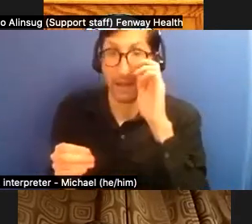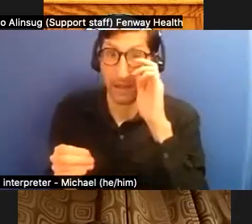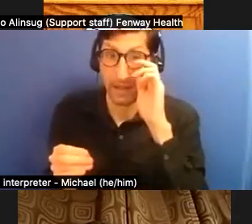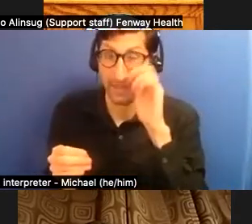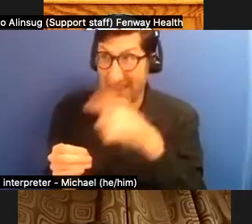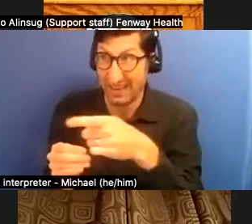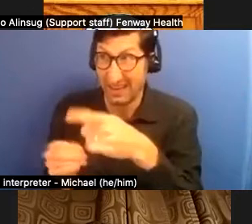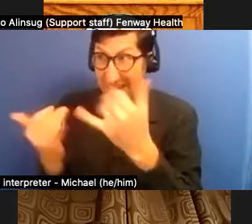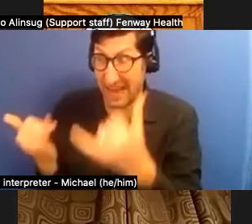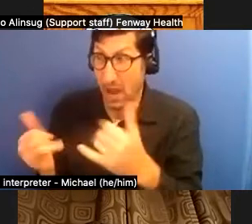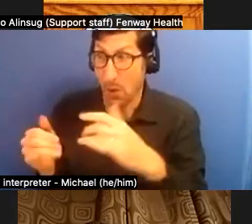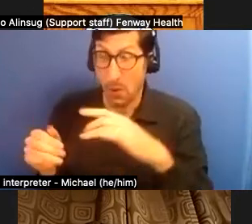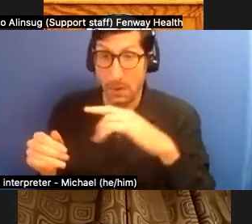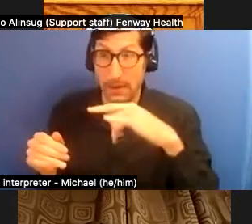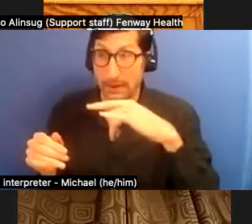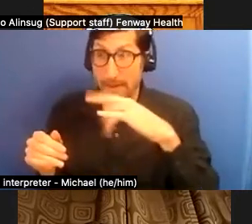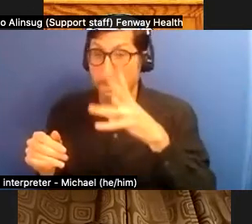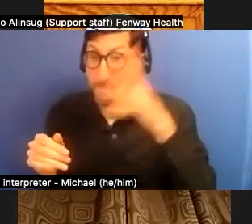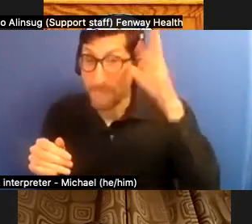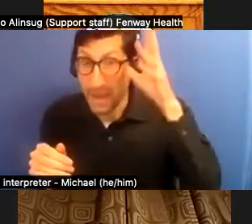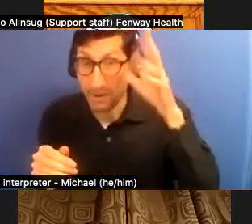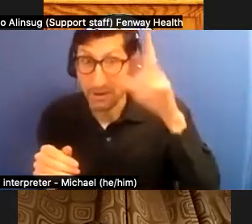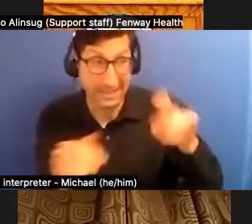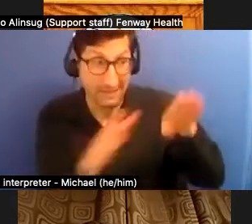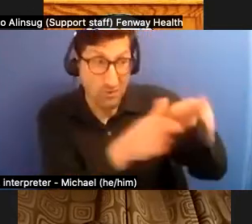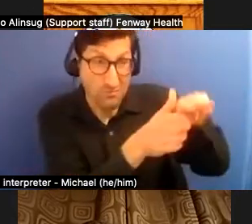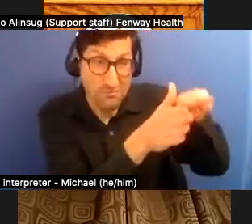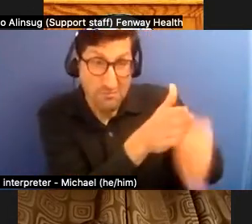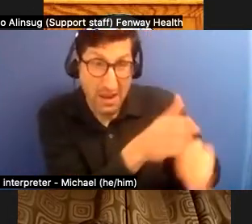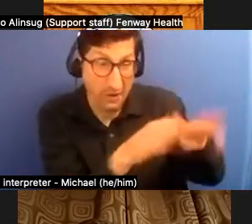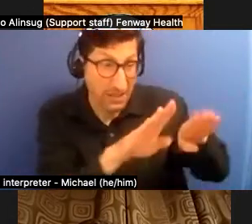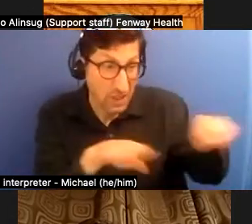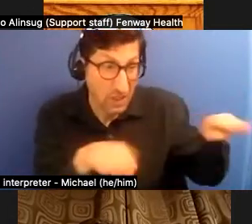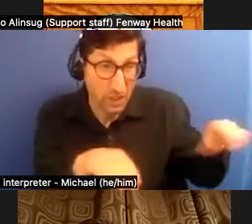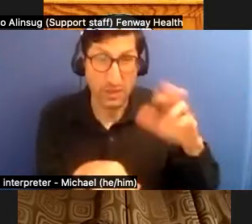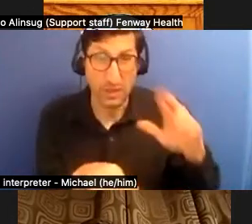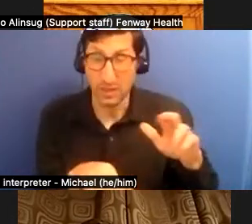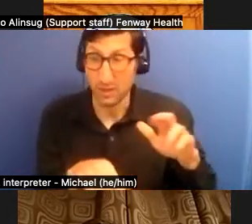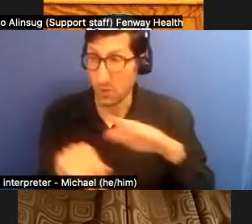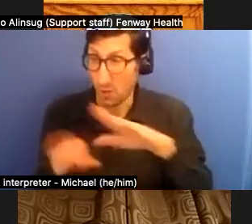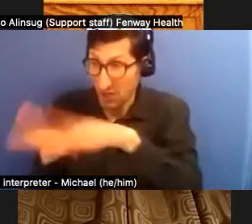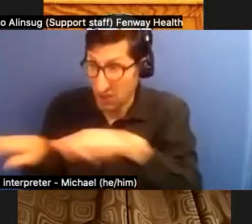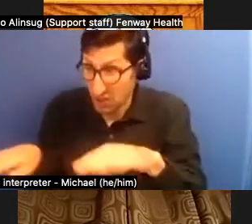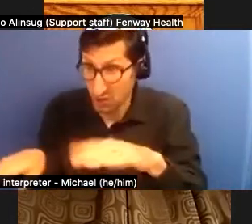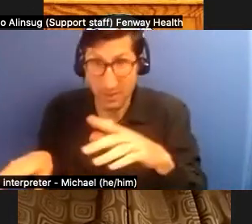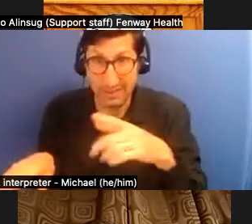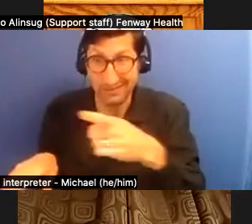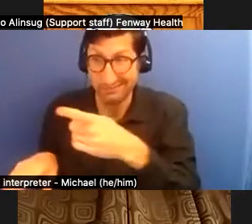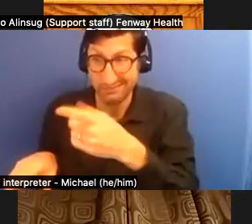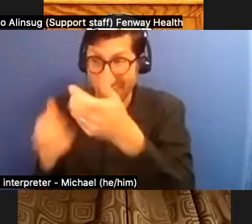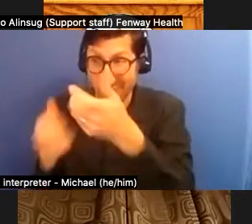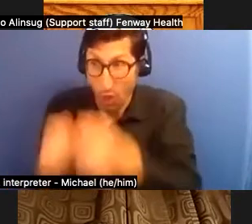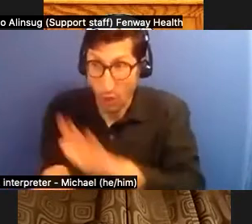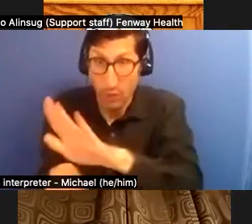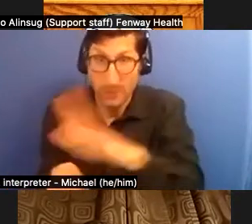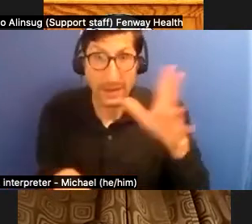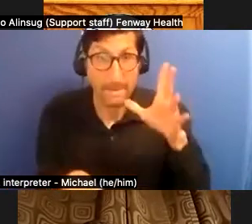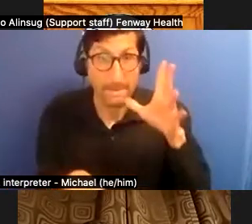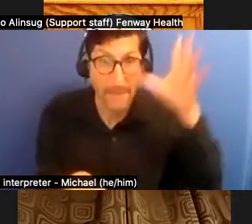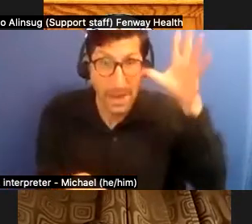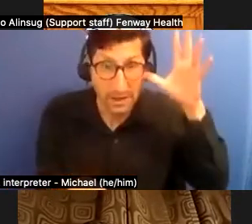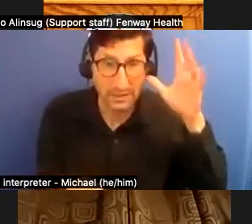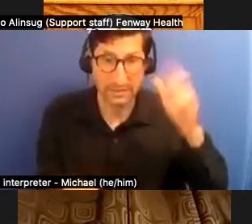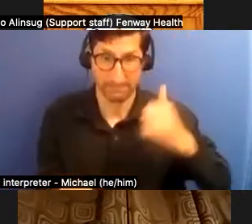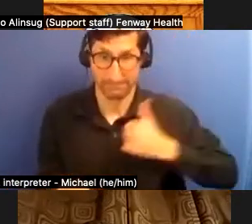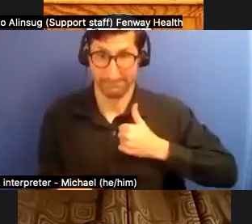and parents burying their children. I also myself, I'm an overdose survivor. I've been in